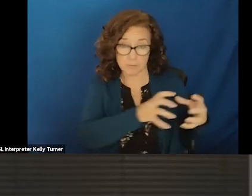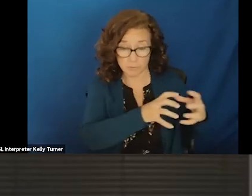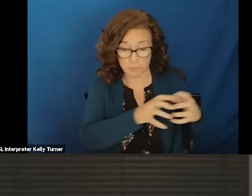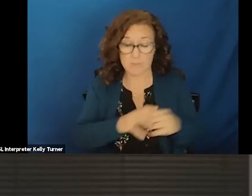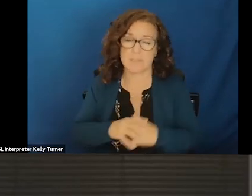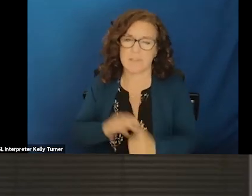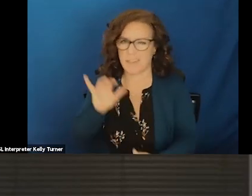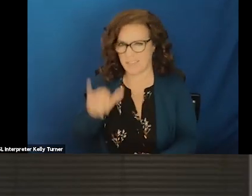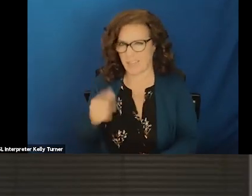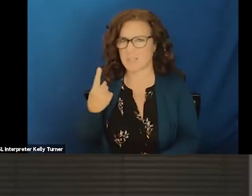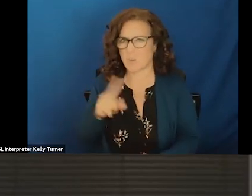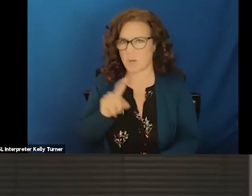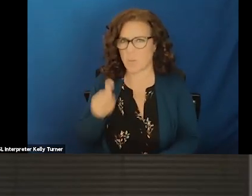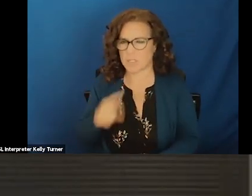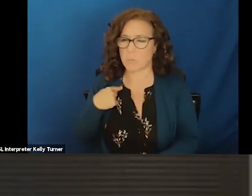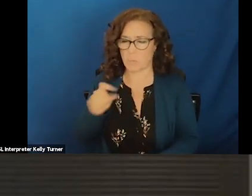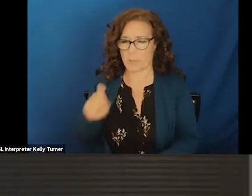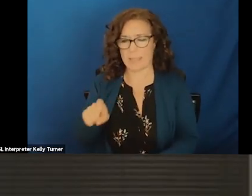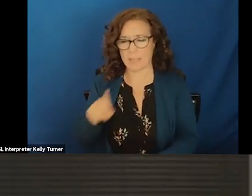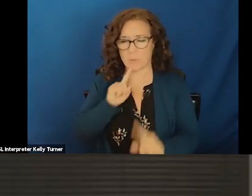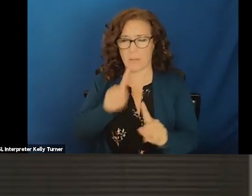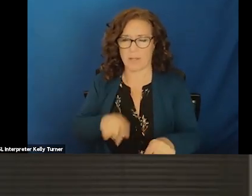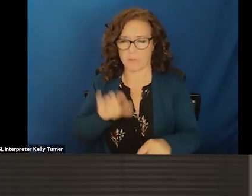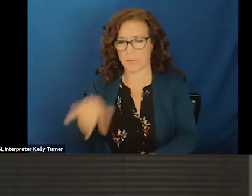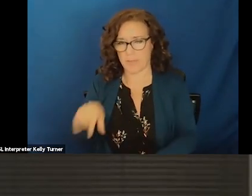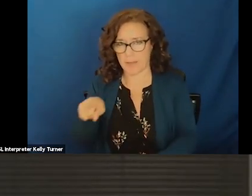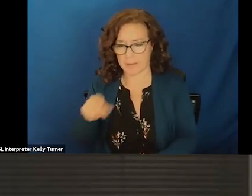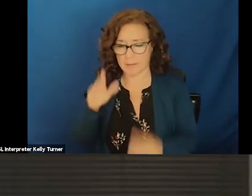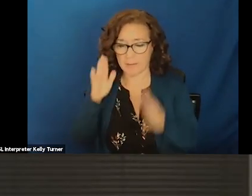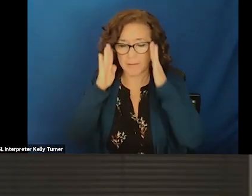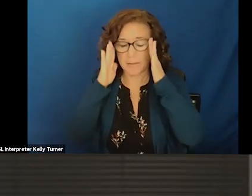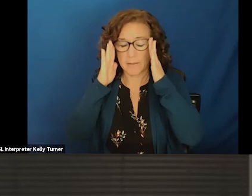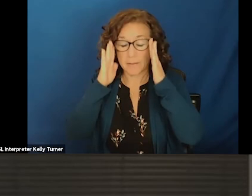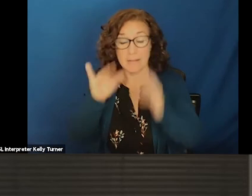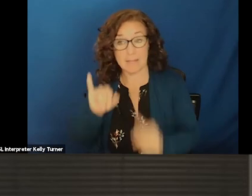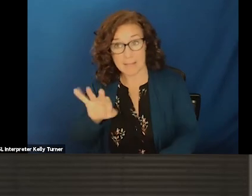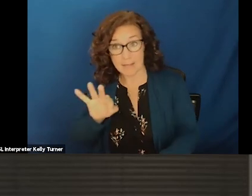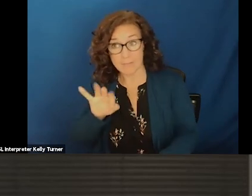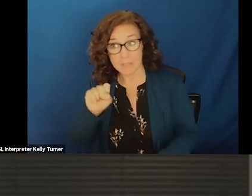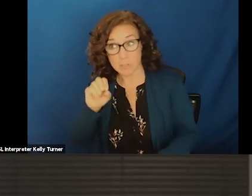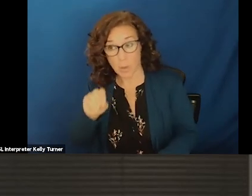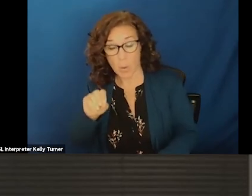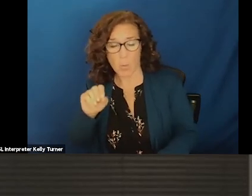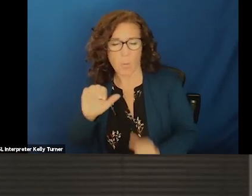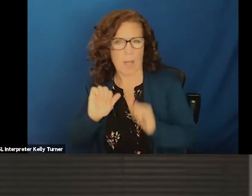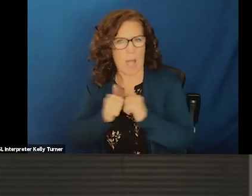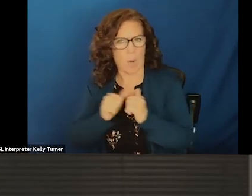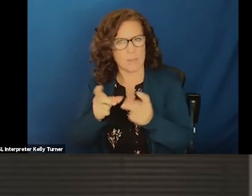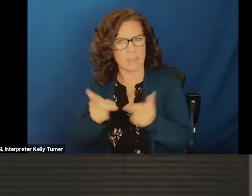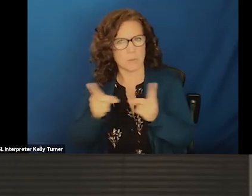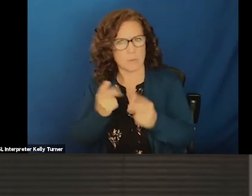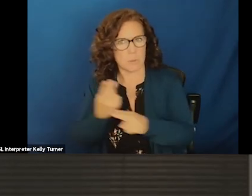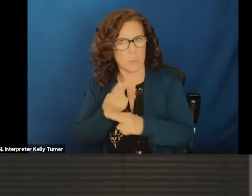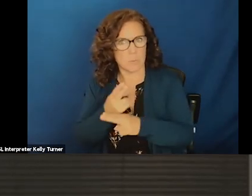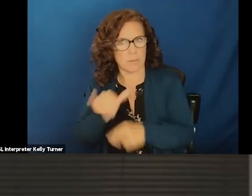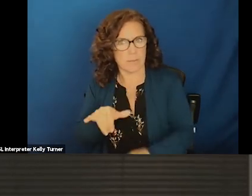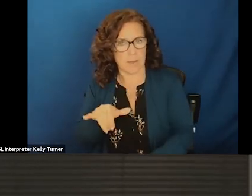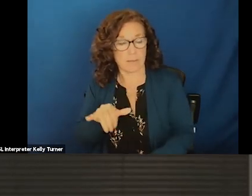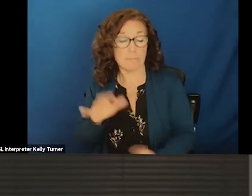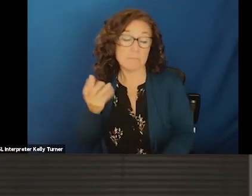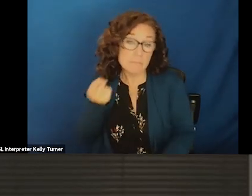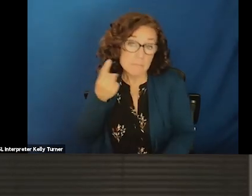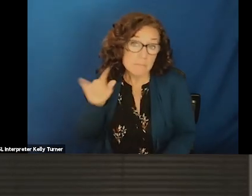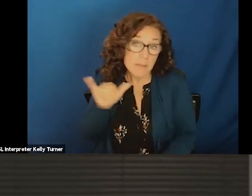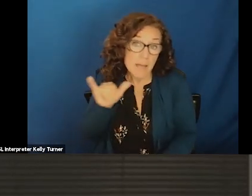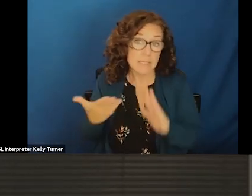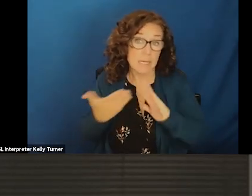question that needs to be answered. And if so, how is the district using? As a community funded school, we are funded